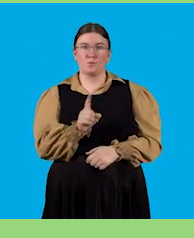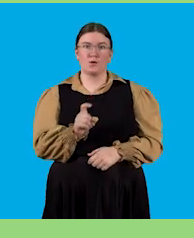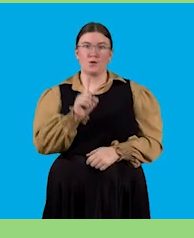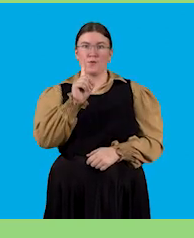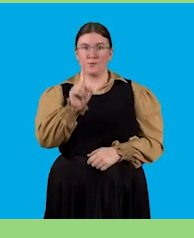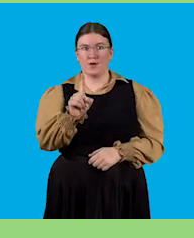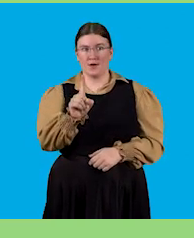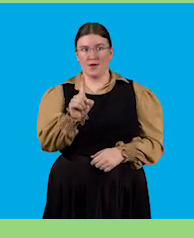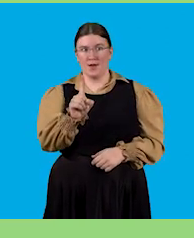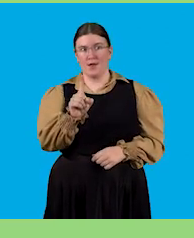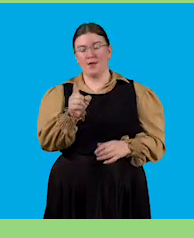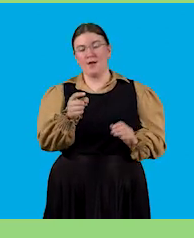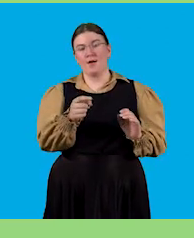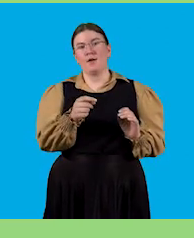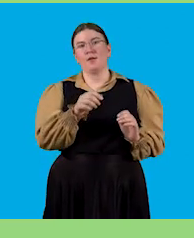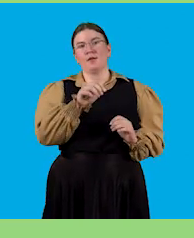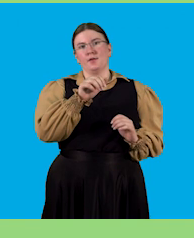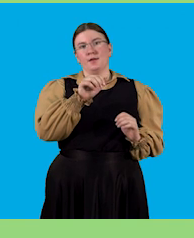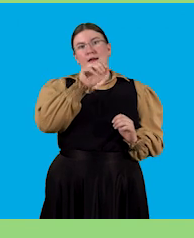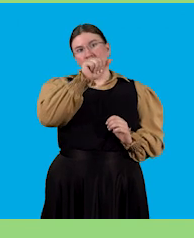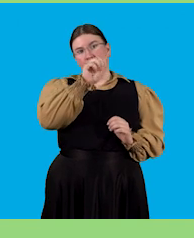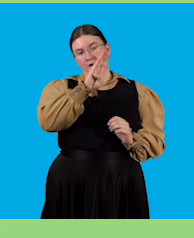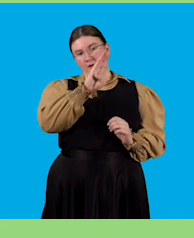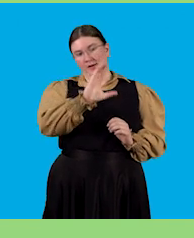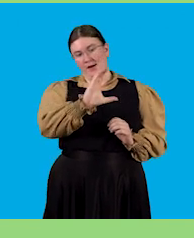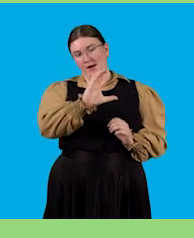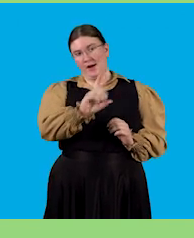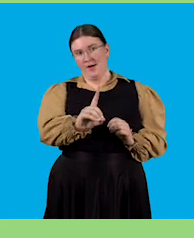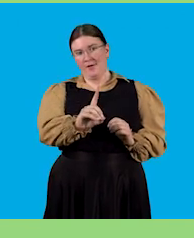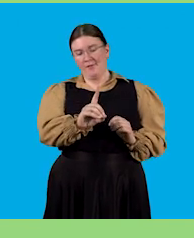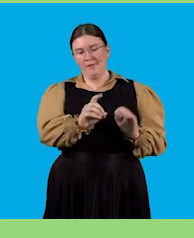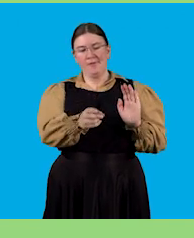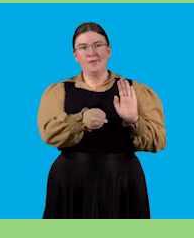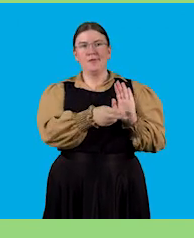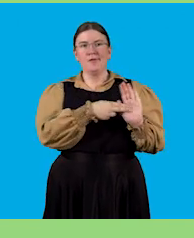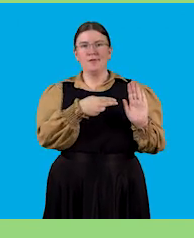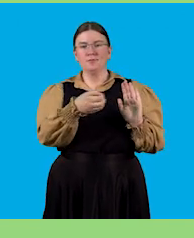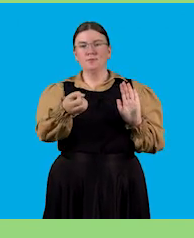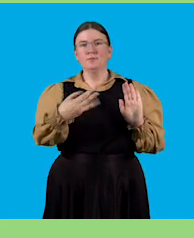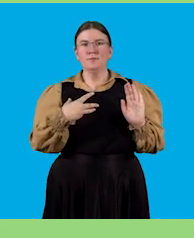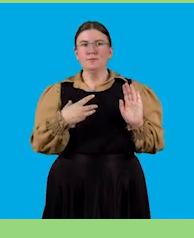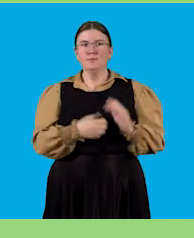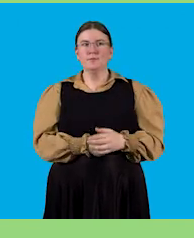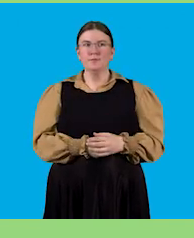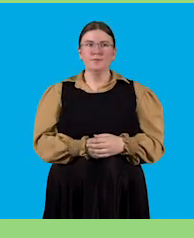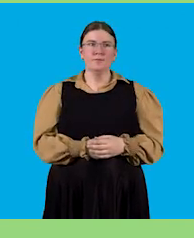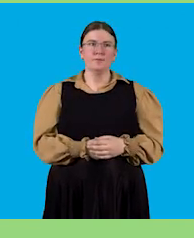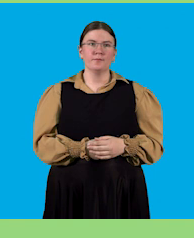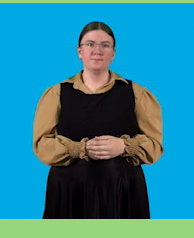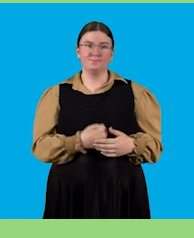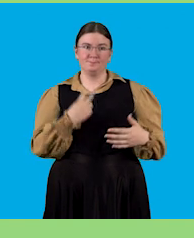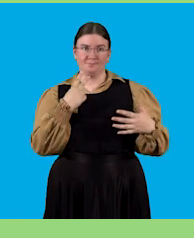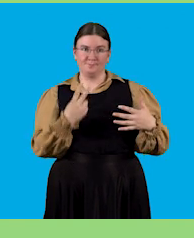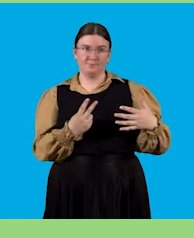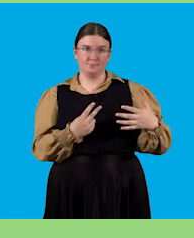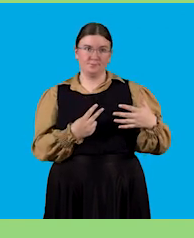Question 1 says, provide labels for parts A, B, C, and D. Okay, we have an arrow